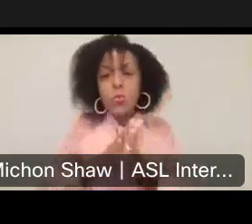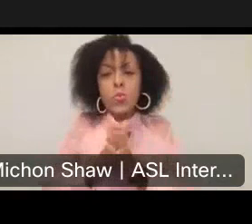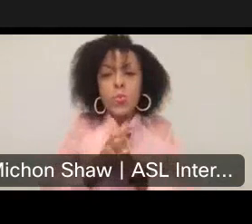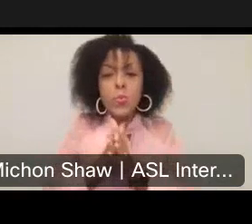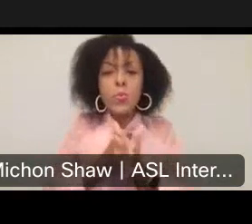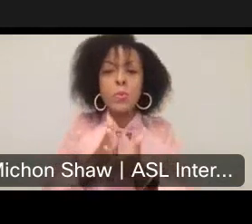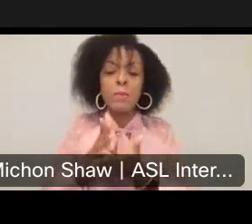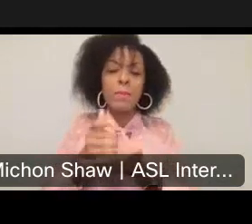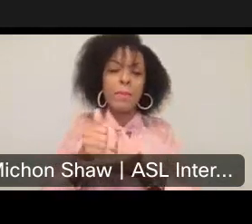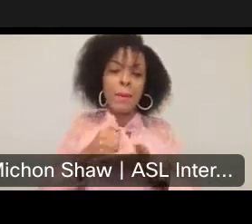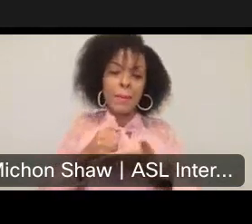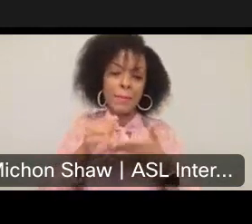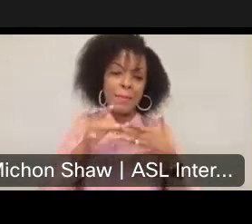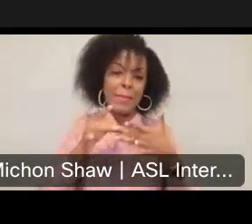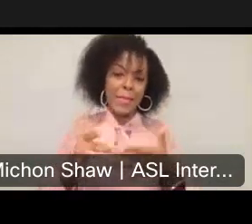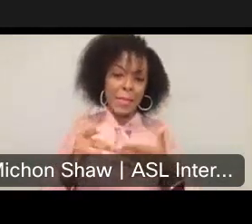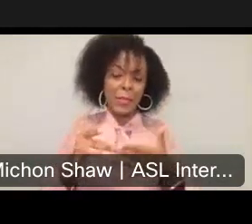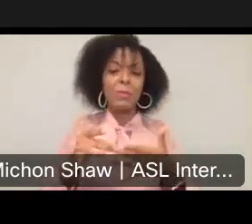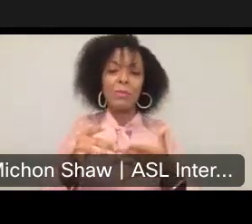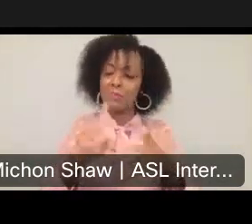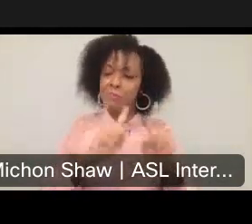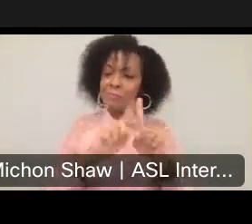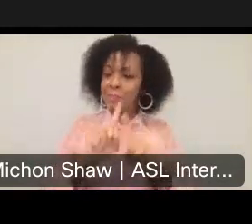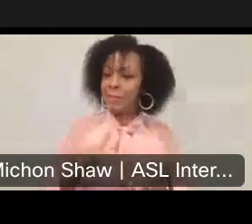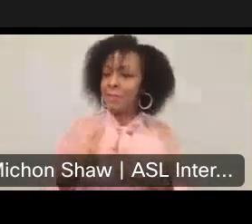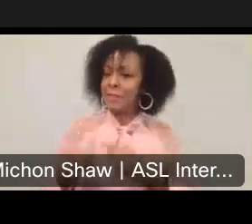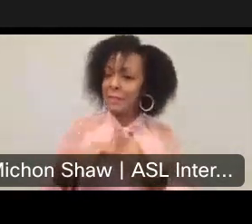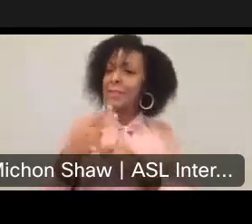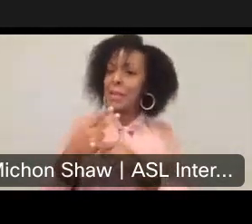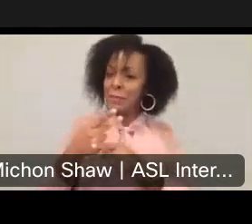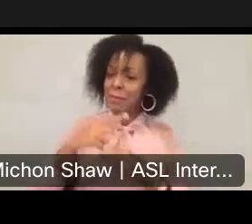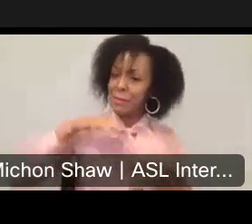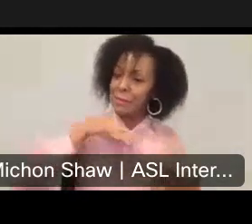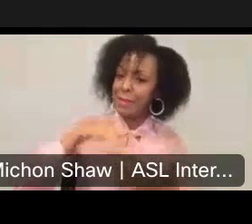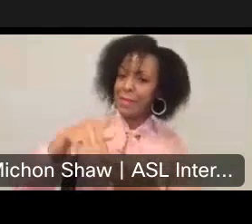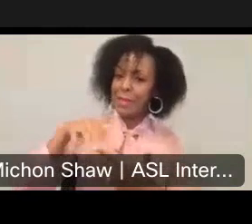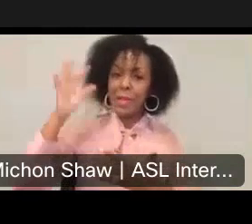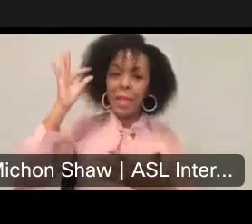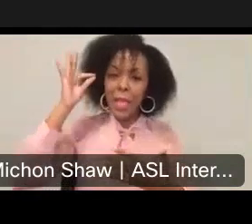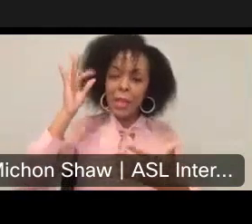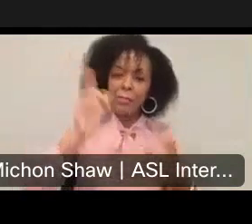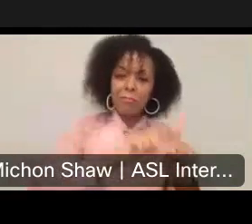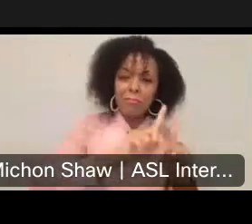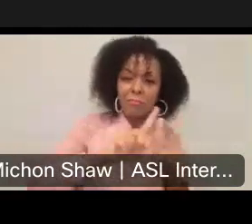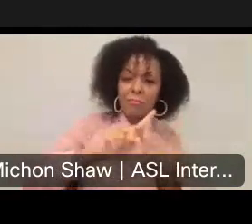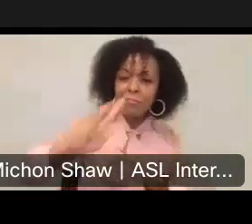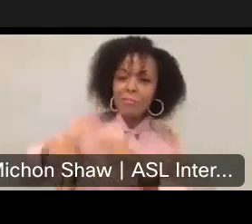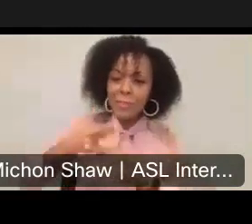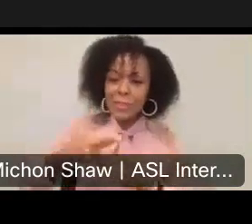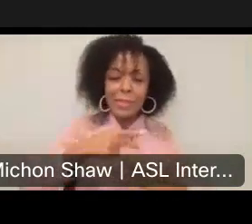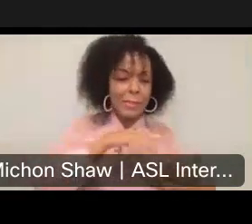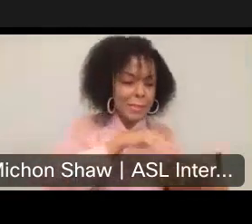to all types of hair, you know, studying all types of hair and understanding all types of hair and